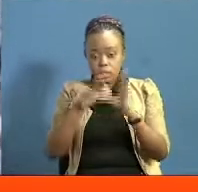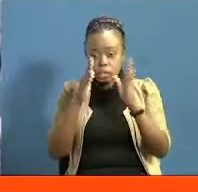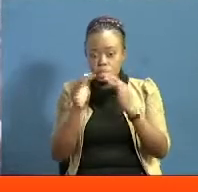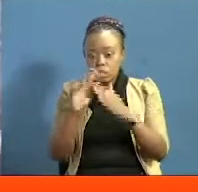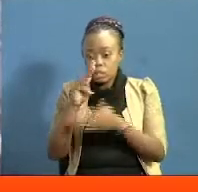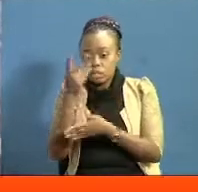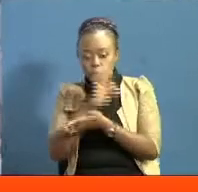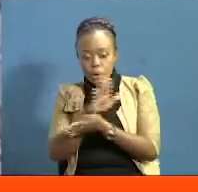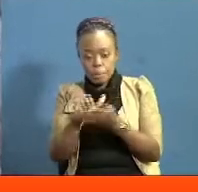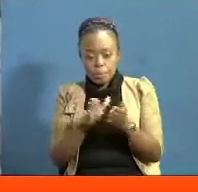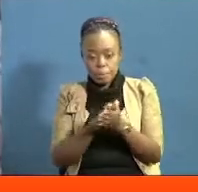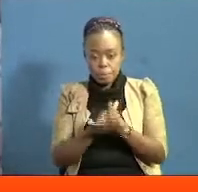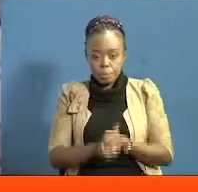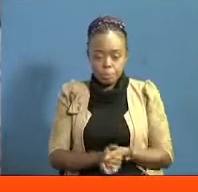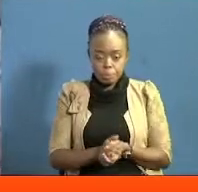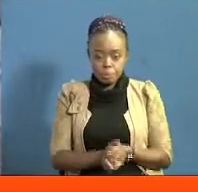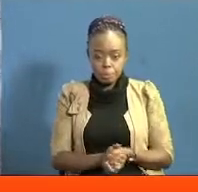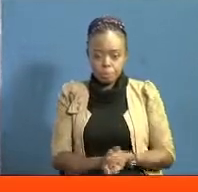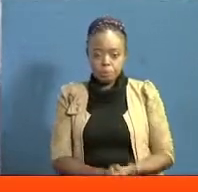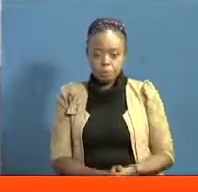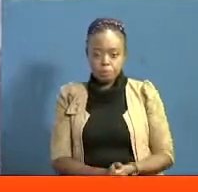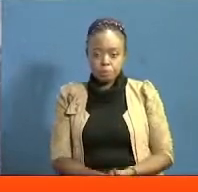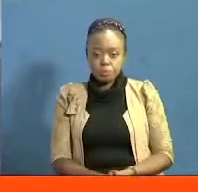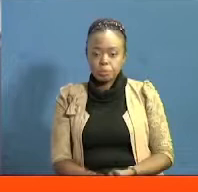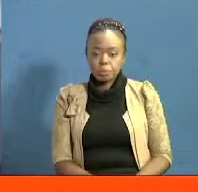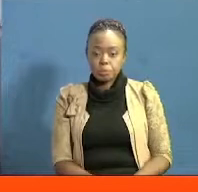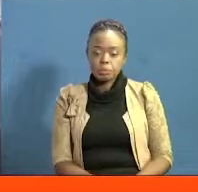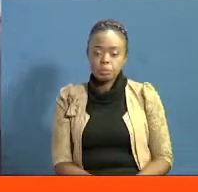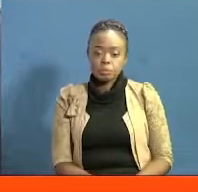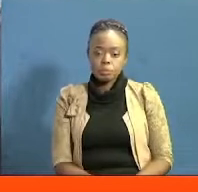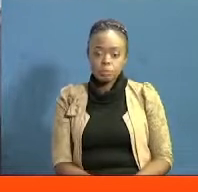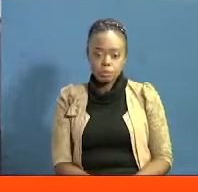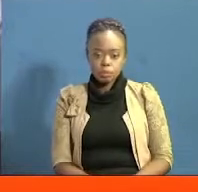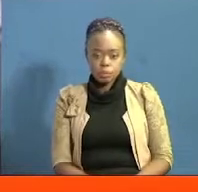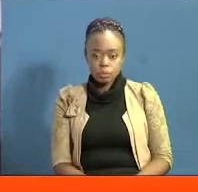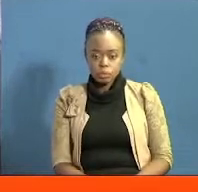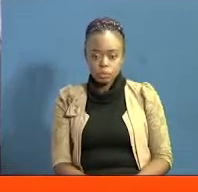region. George Mapesa, KUTV.